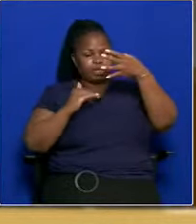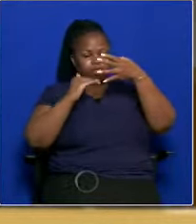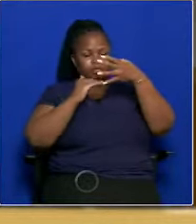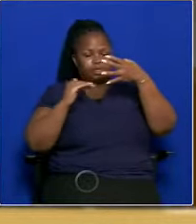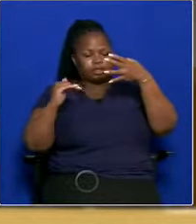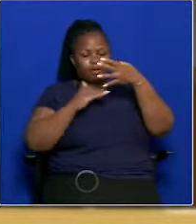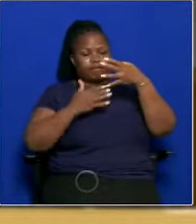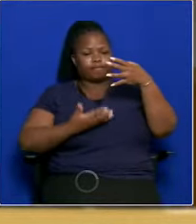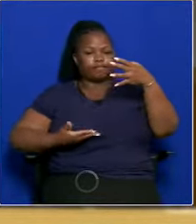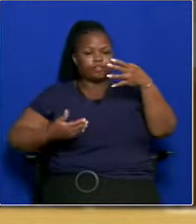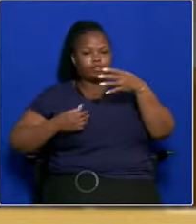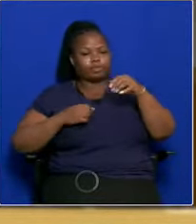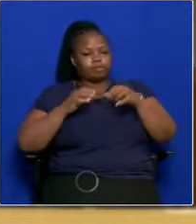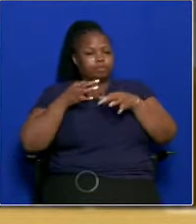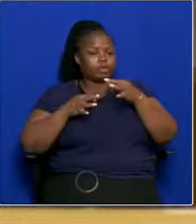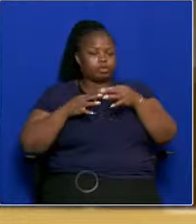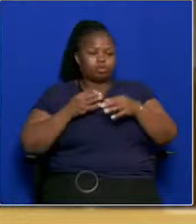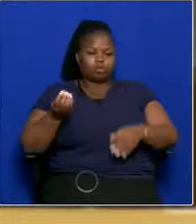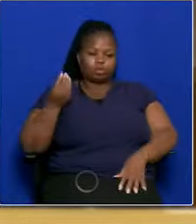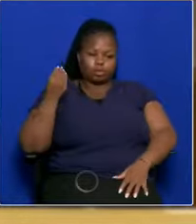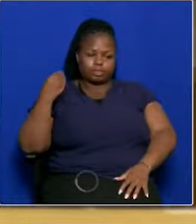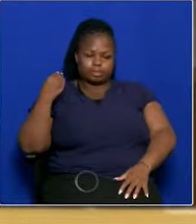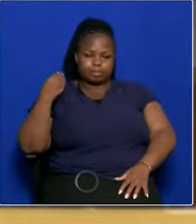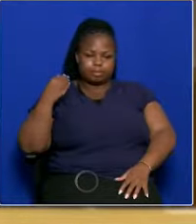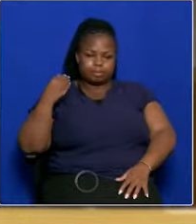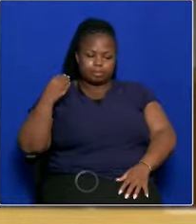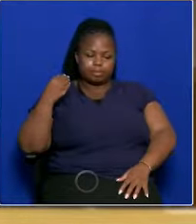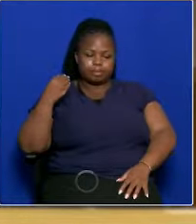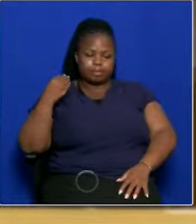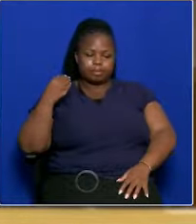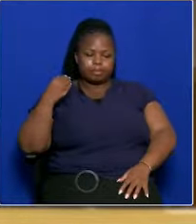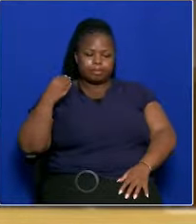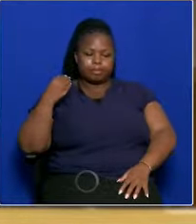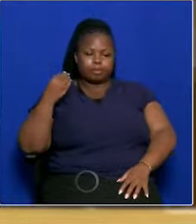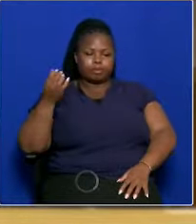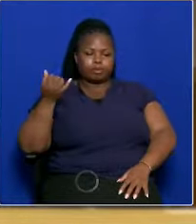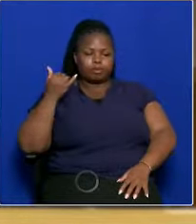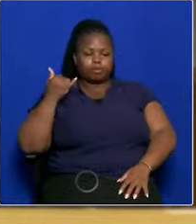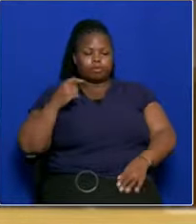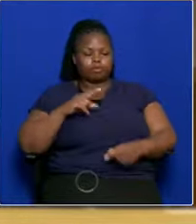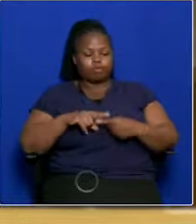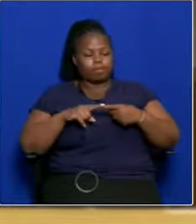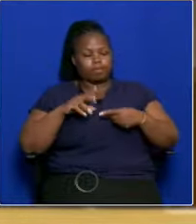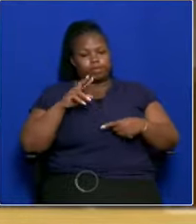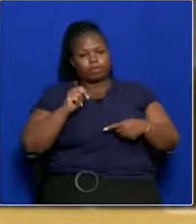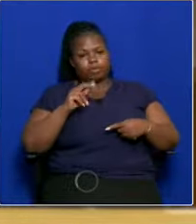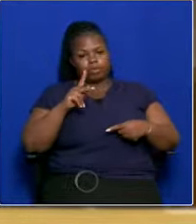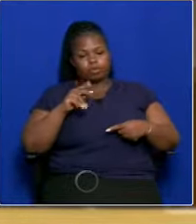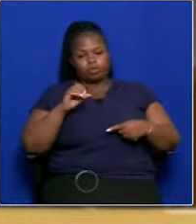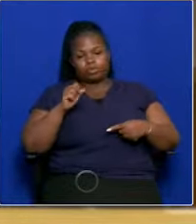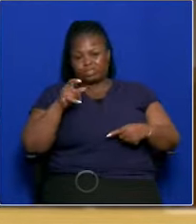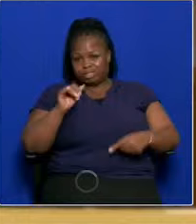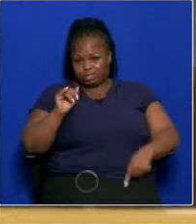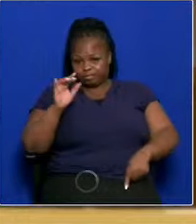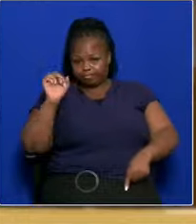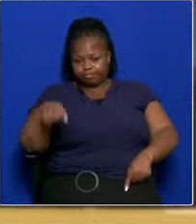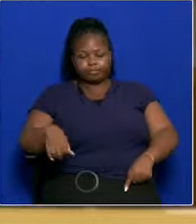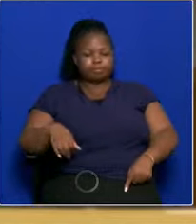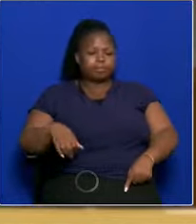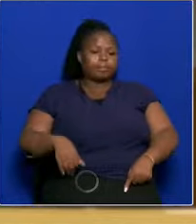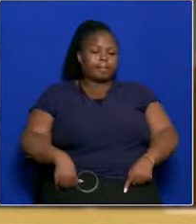call from Sergeant Nkosi Yes. on the 7th,